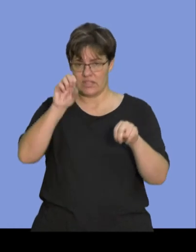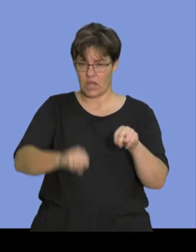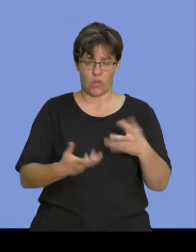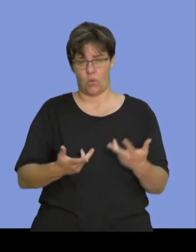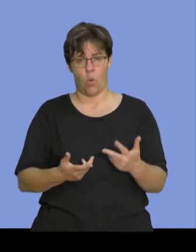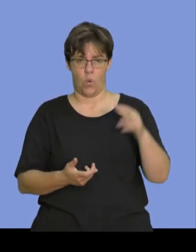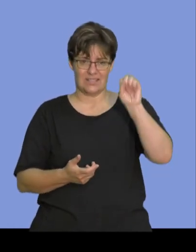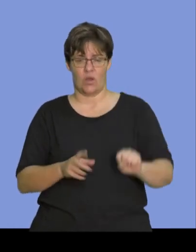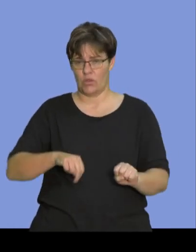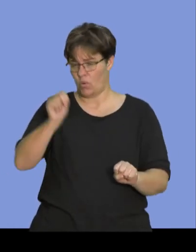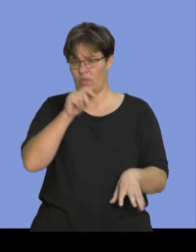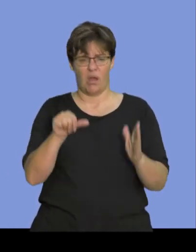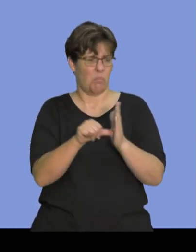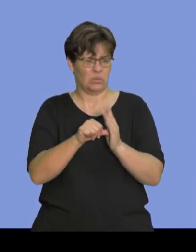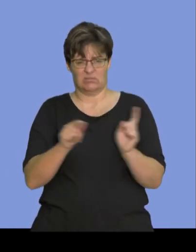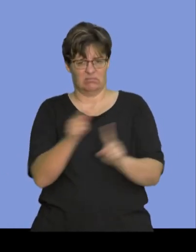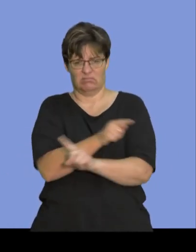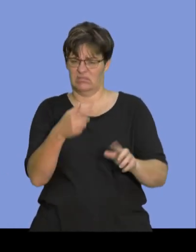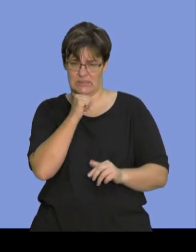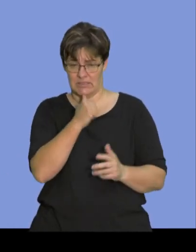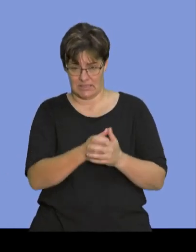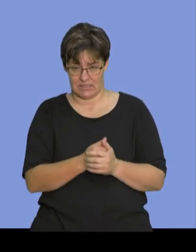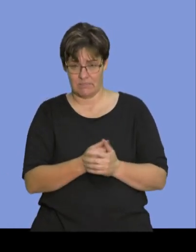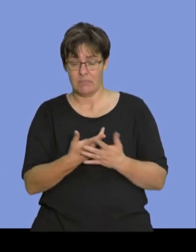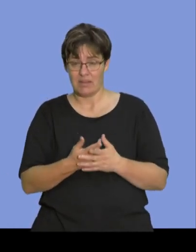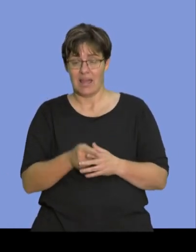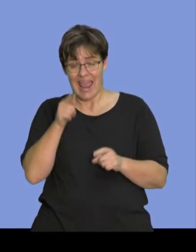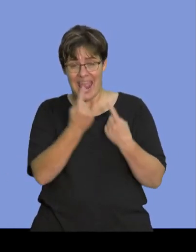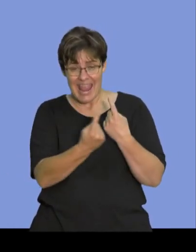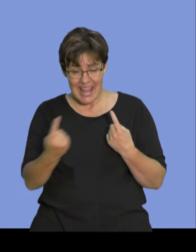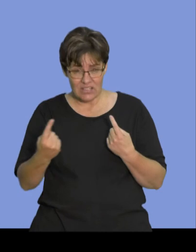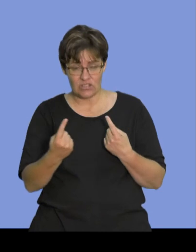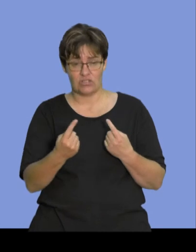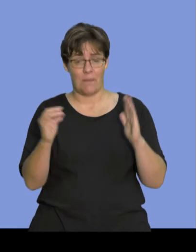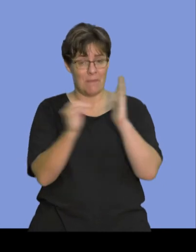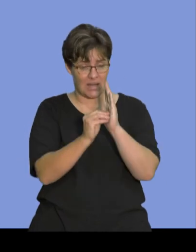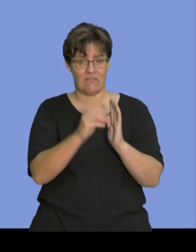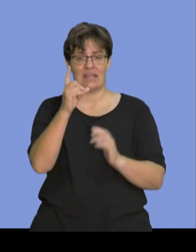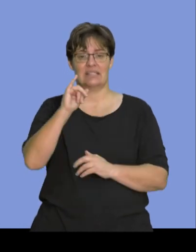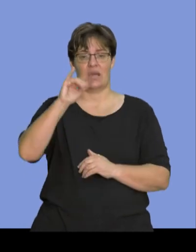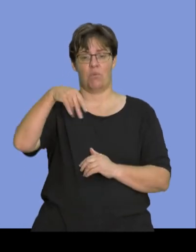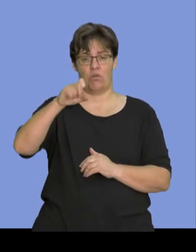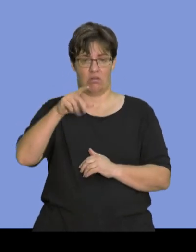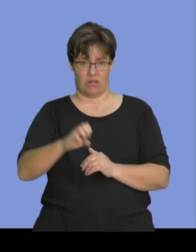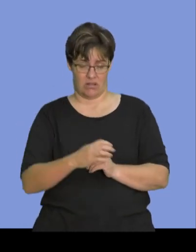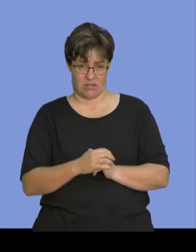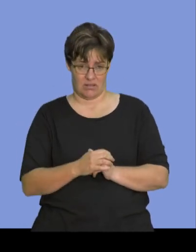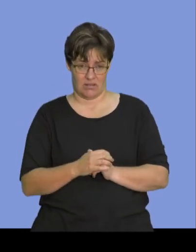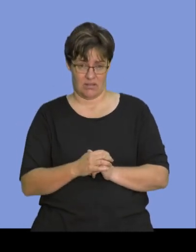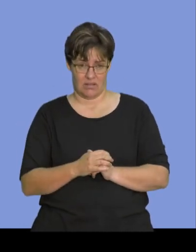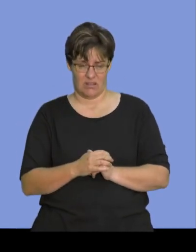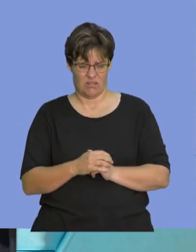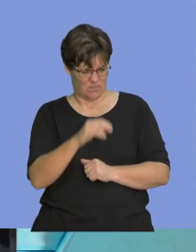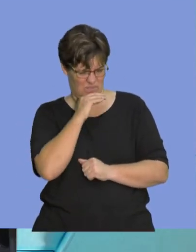order is not of importance to us, okay? Now, every magnetic material is a dipole, okay? This word, I think we used it once